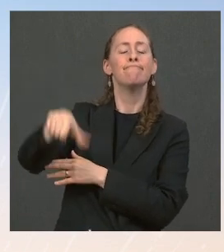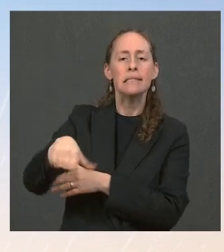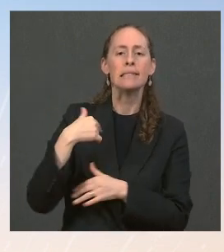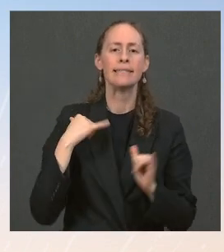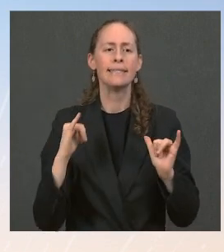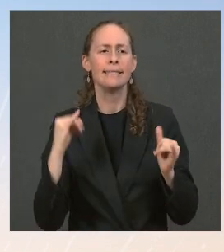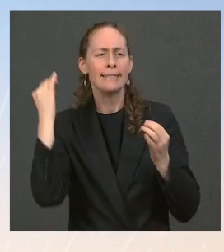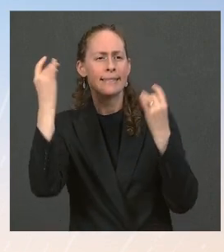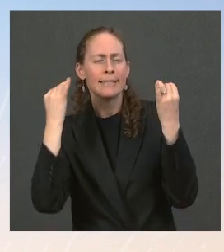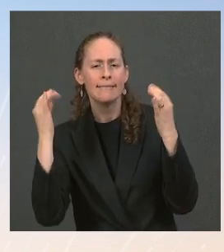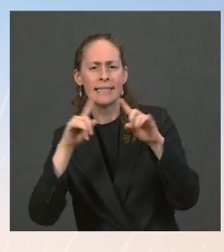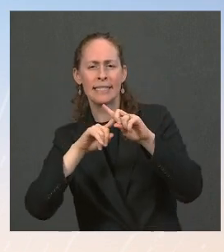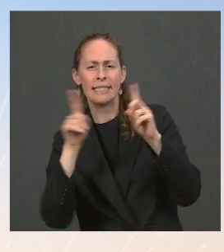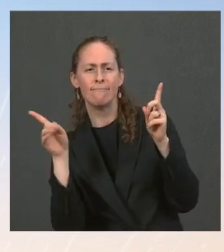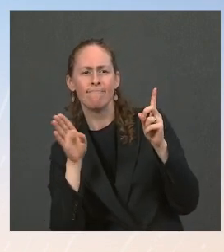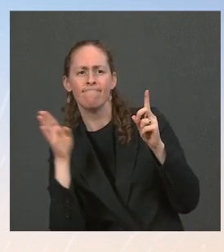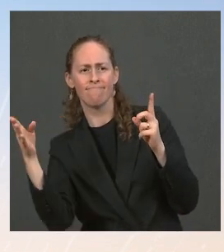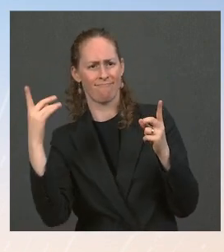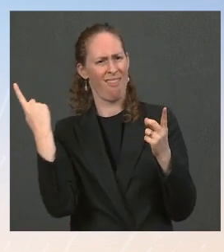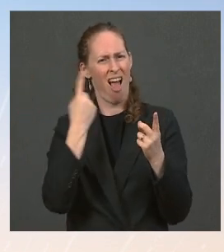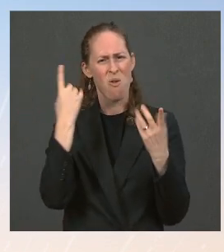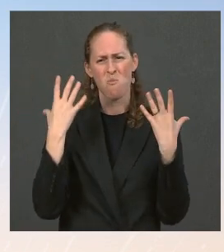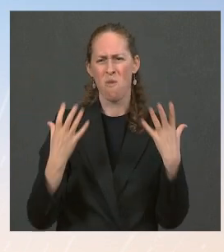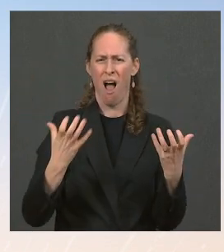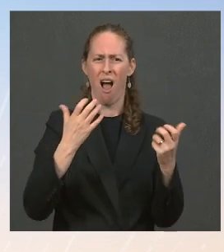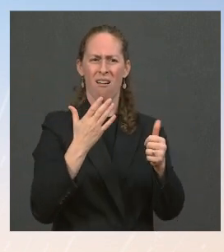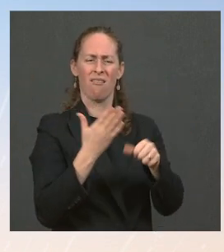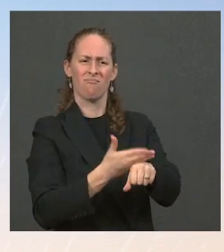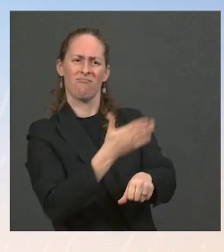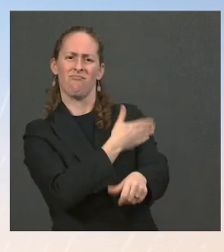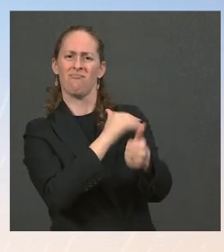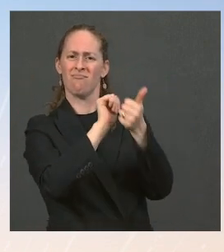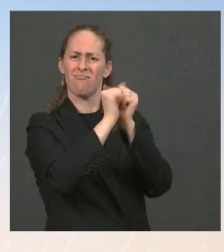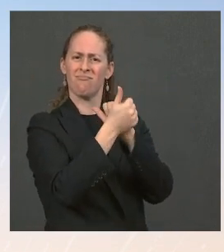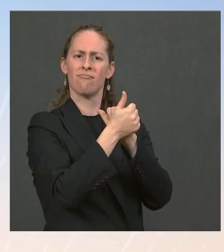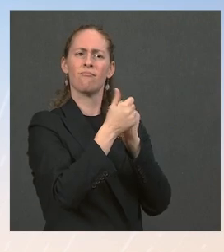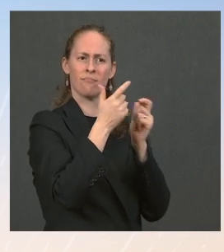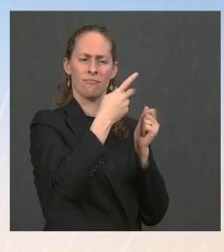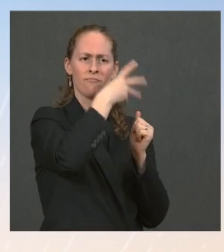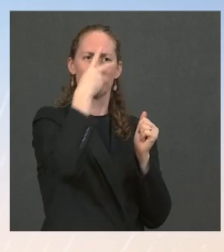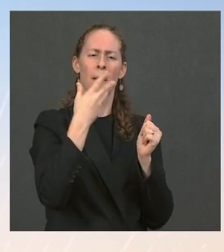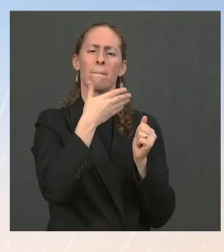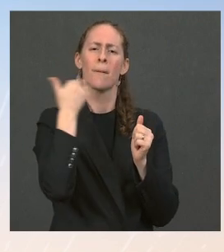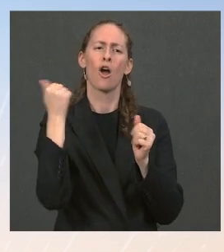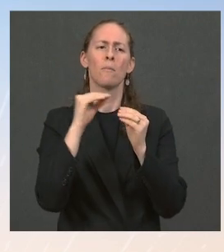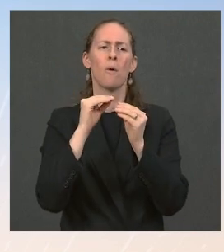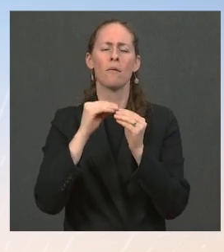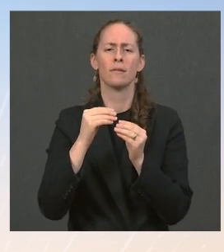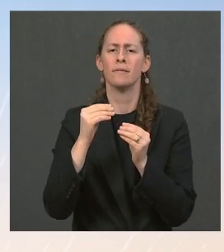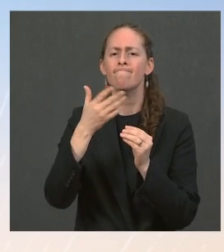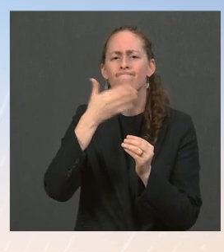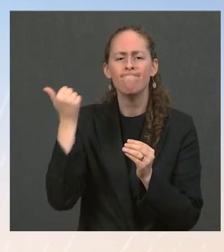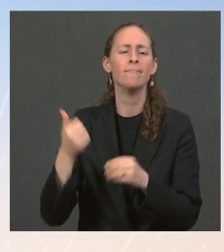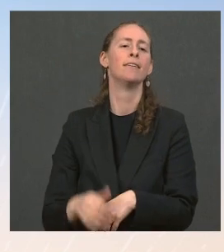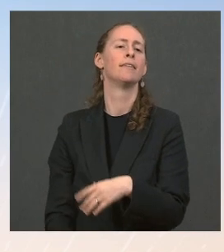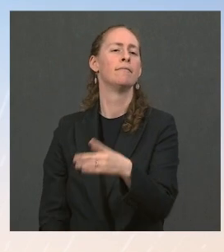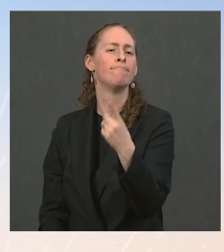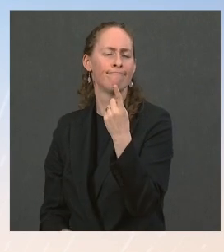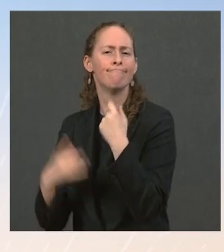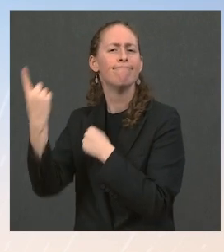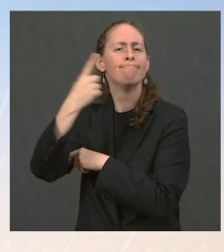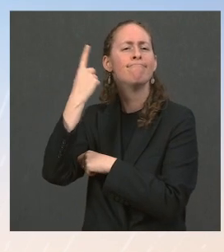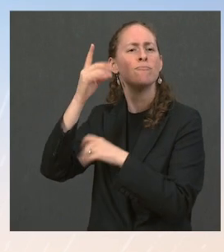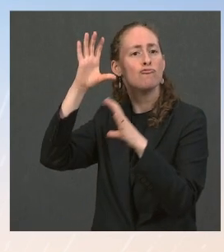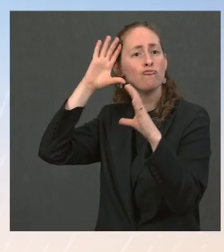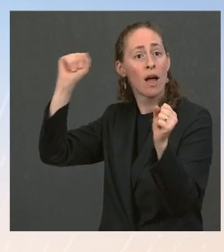would like to see immigration reform pass into law, more humane processes. Just one more. Has President Biden ever been to the southern